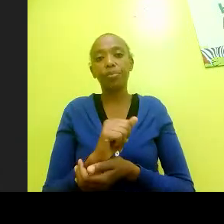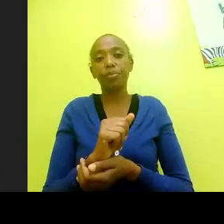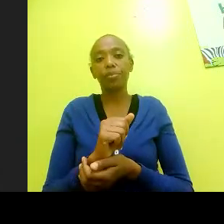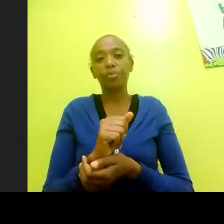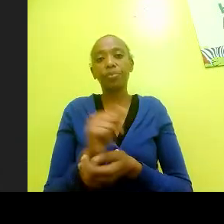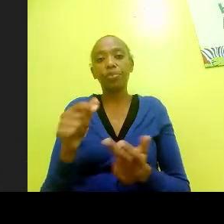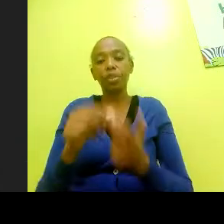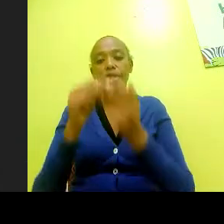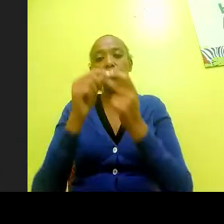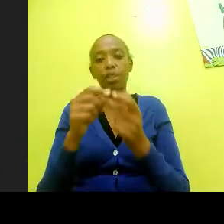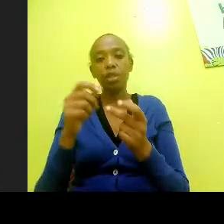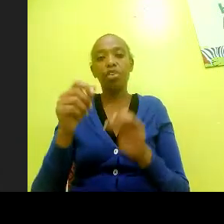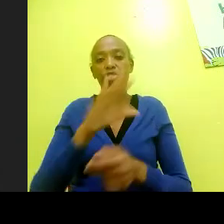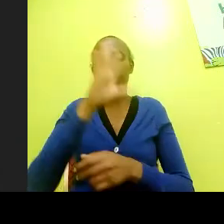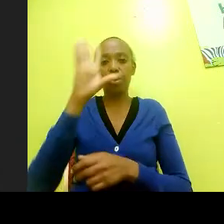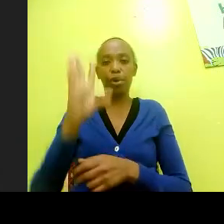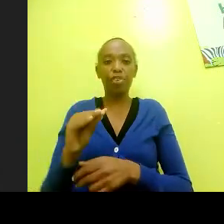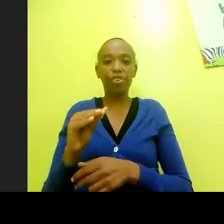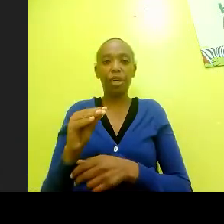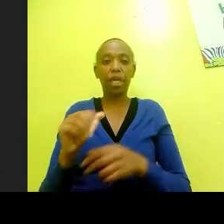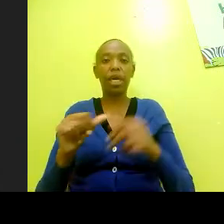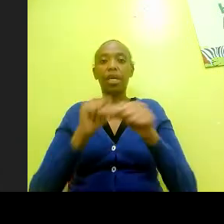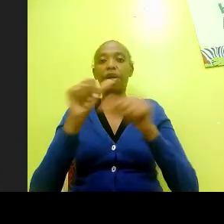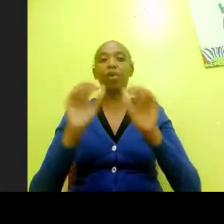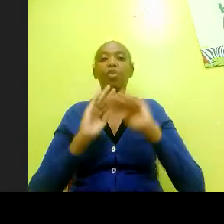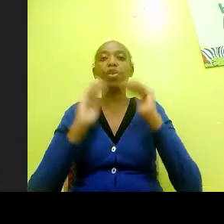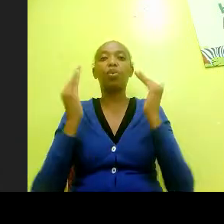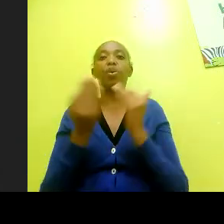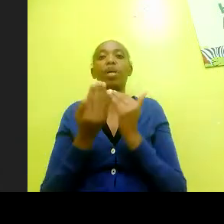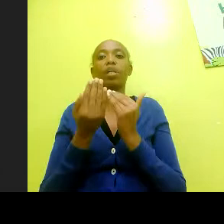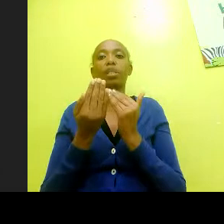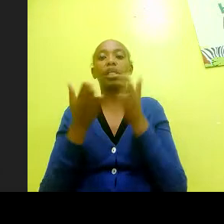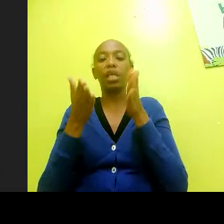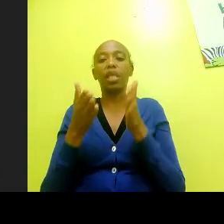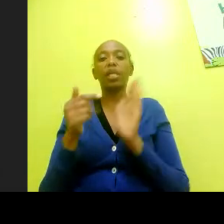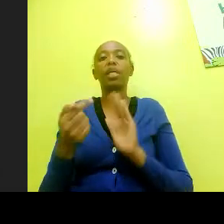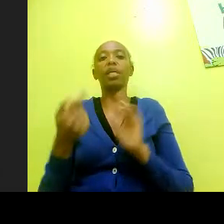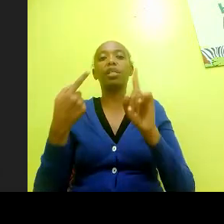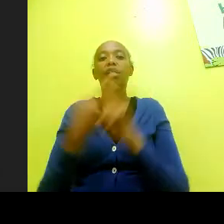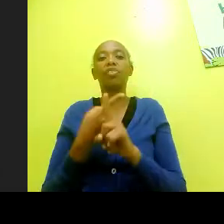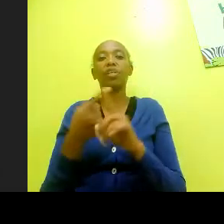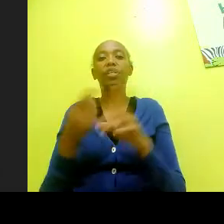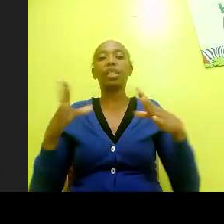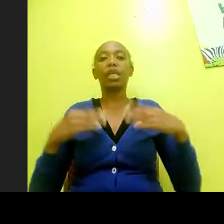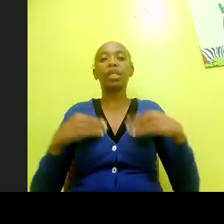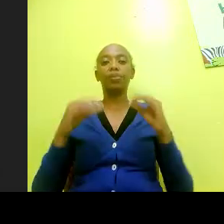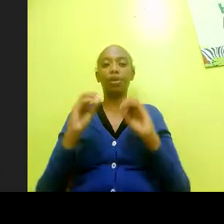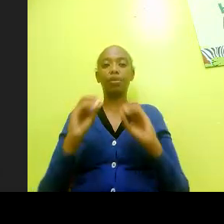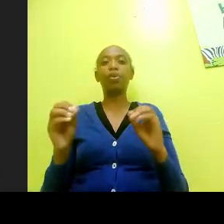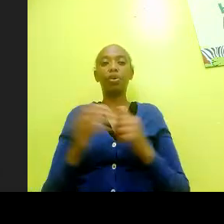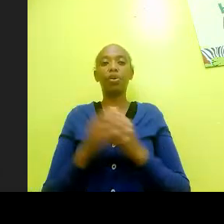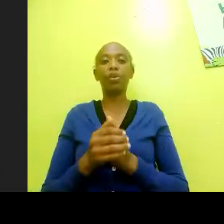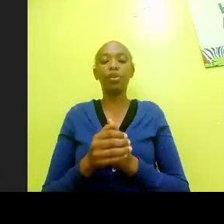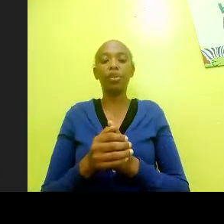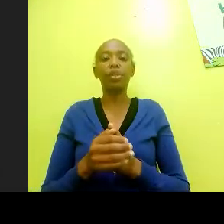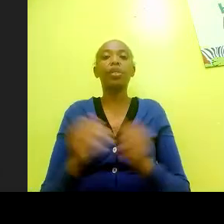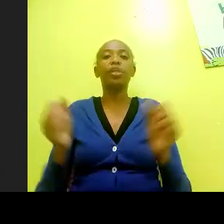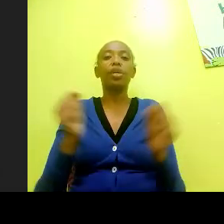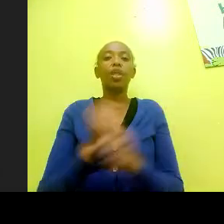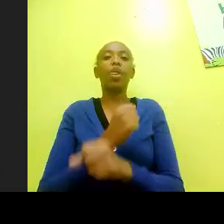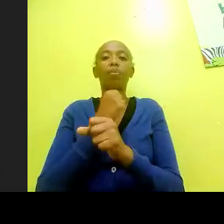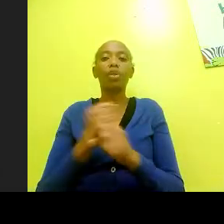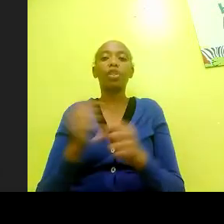particularly for Africa, but around the world, such a distinction is not acceptable. You cannot care